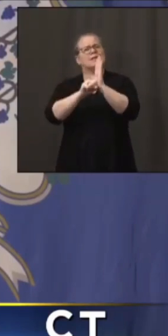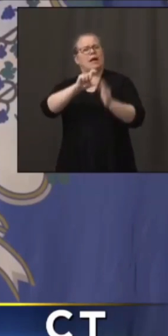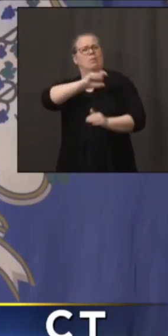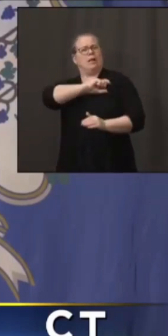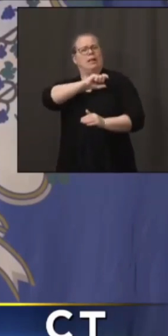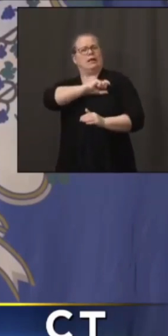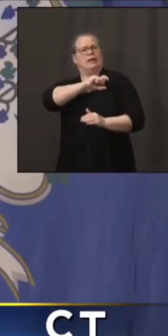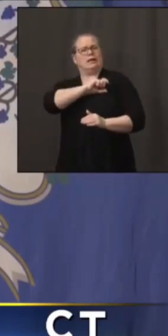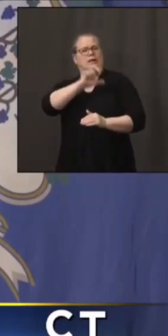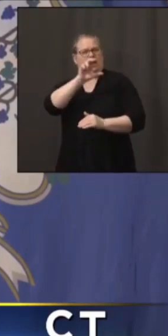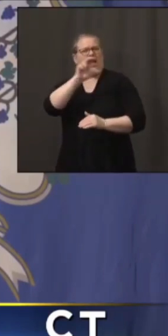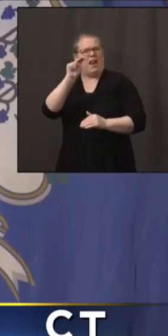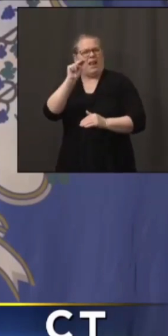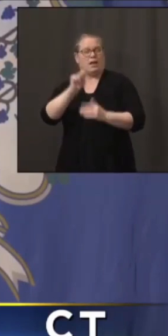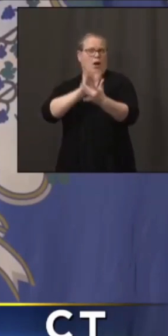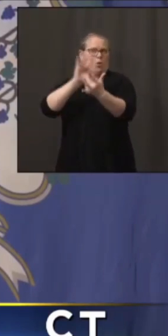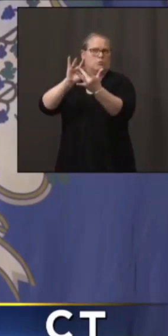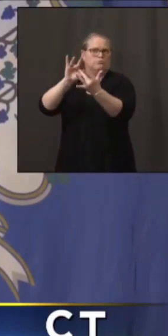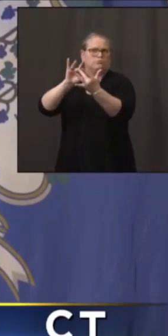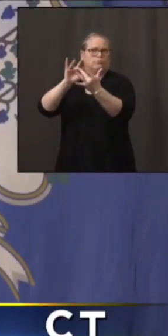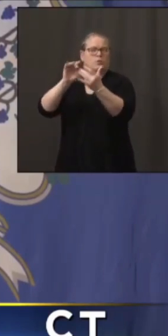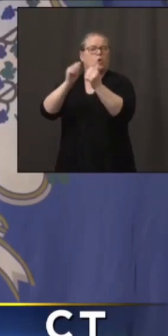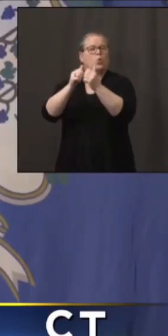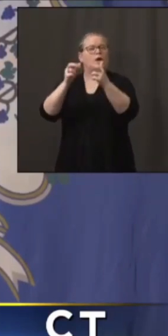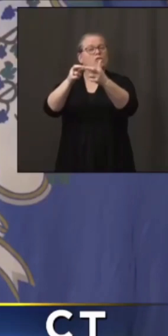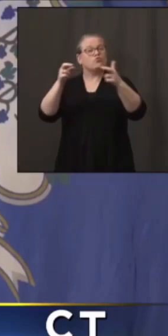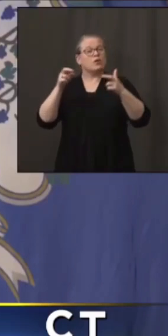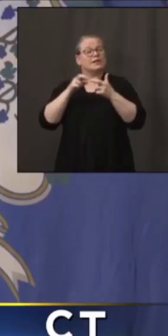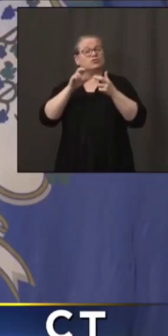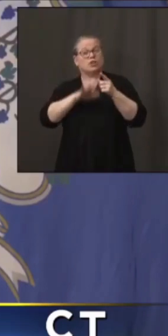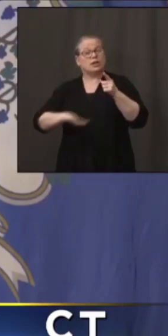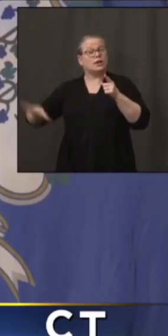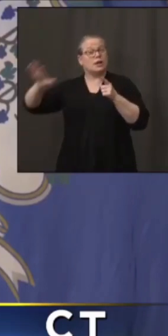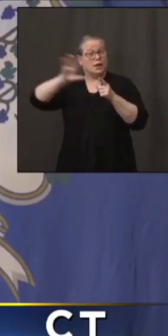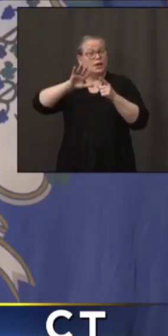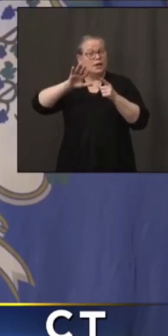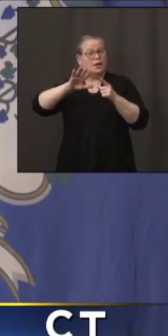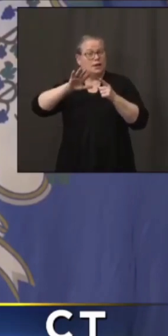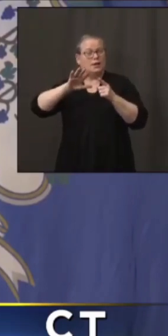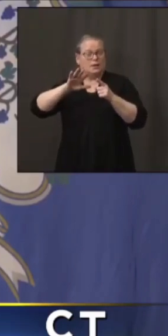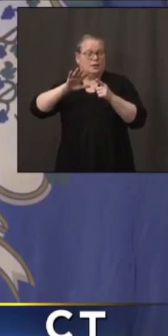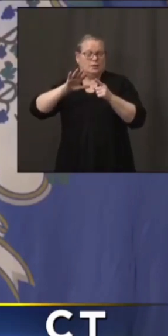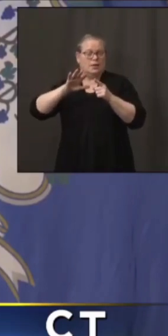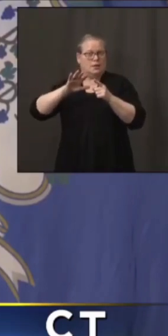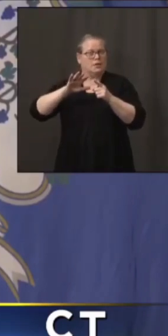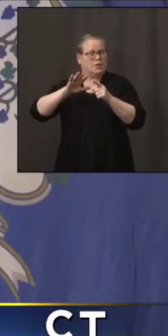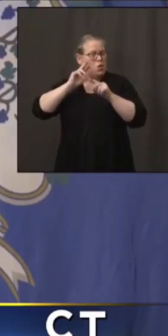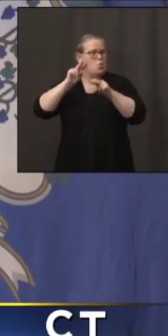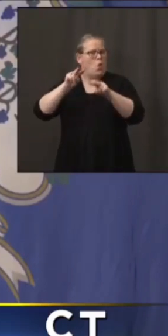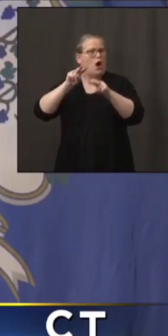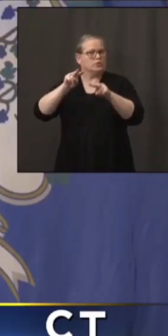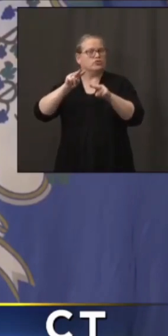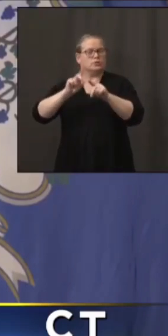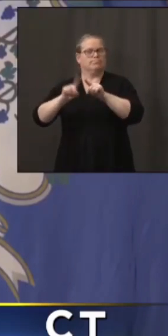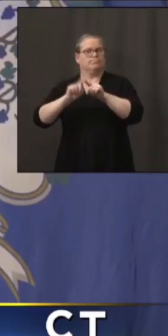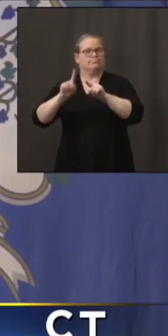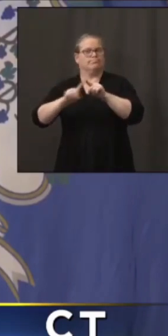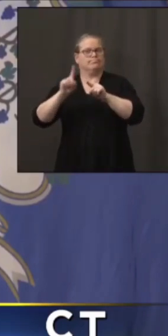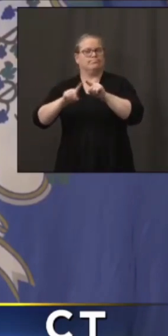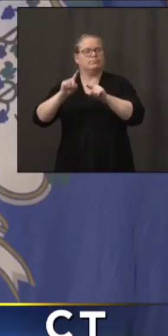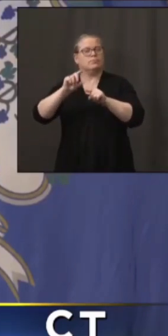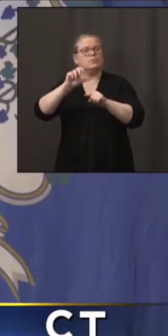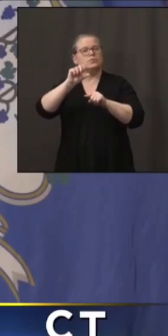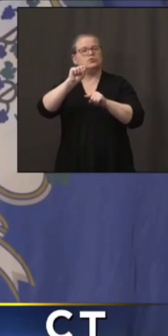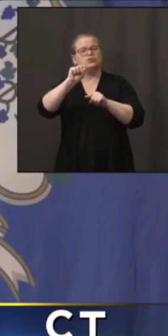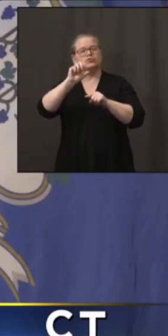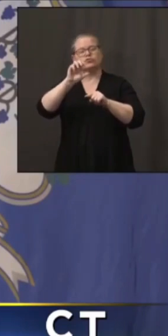basis, are tracking the social media very, very carefully. And so we'll be ready, but I have a high degree